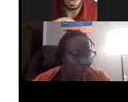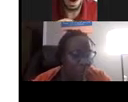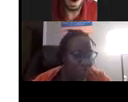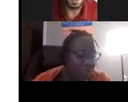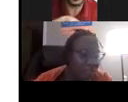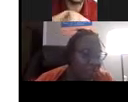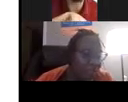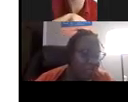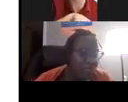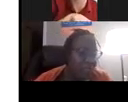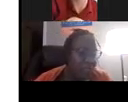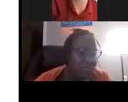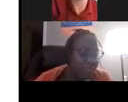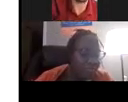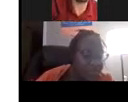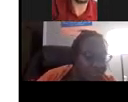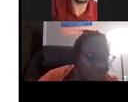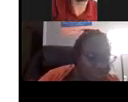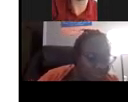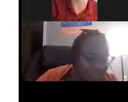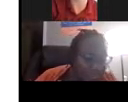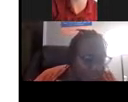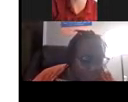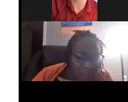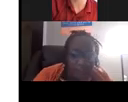Go ahead. Okay. I think